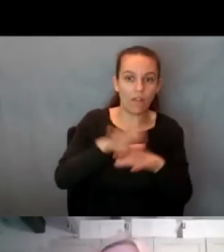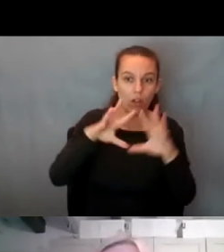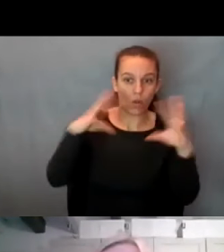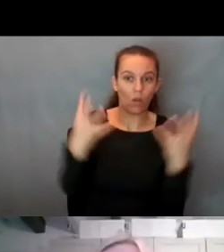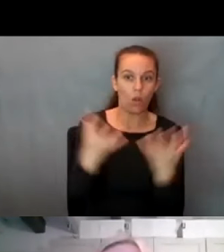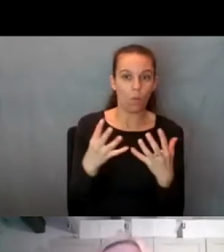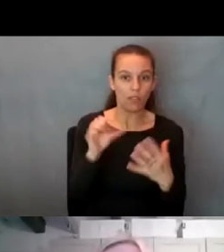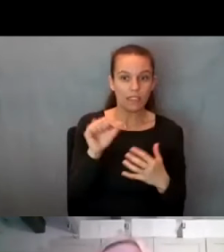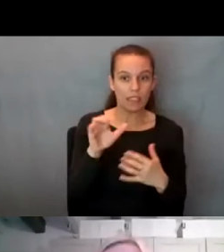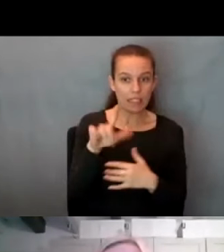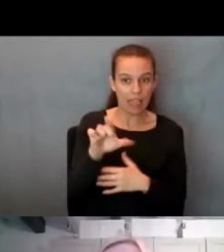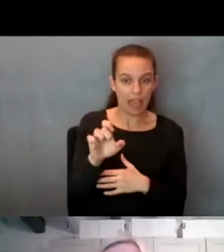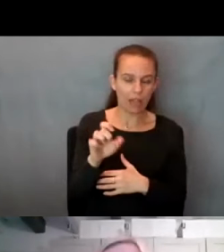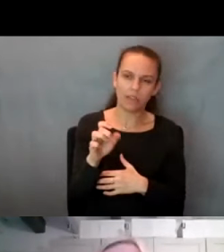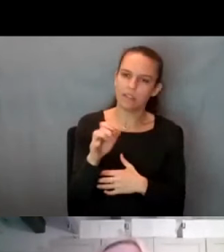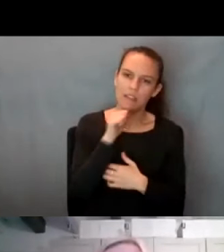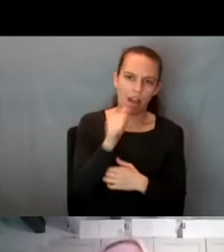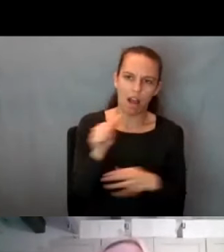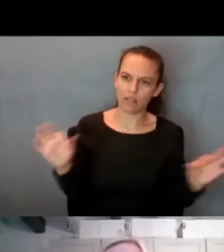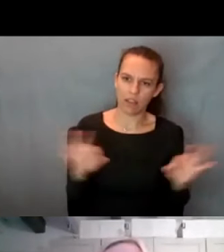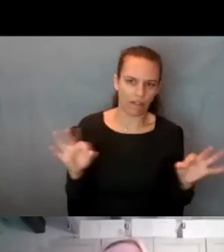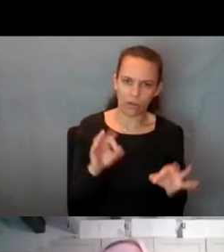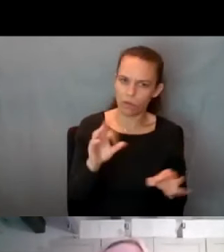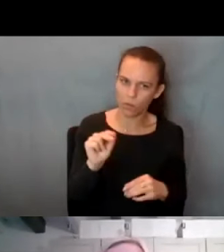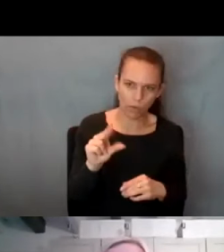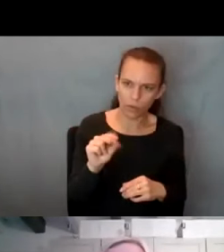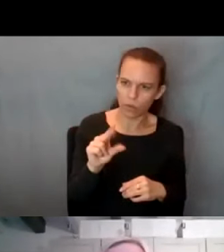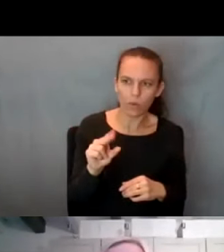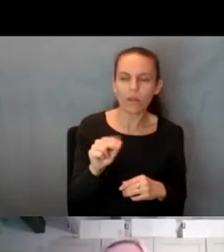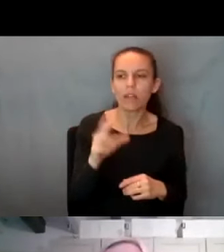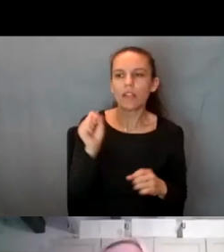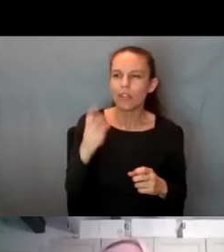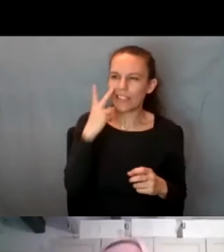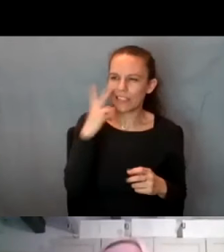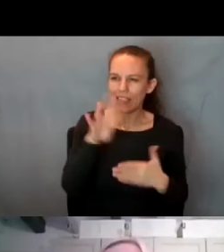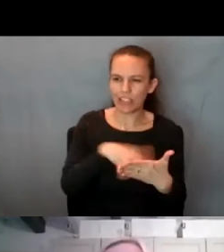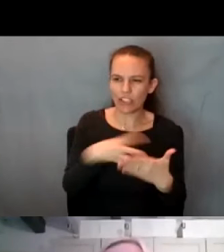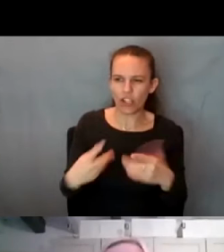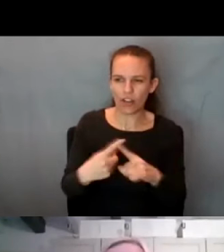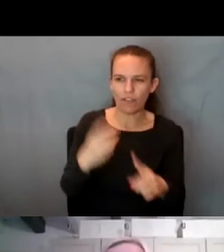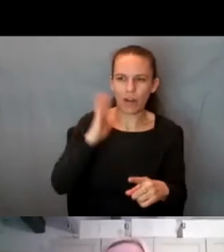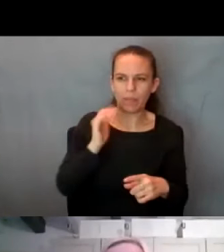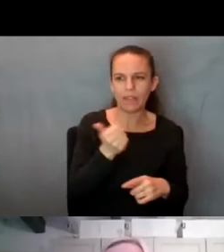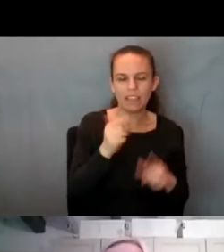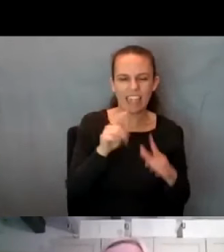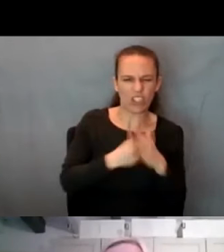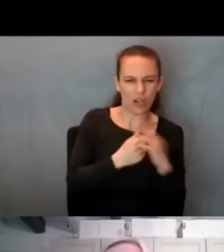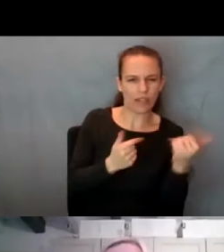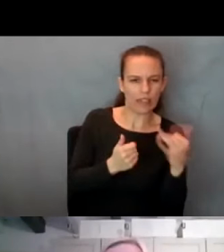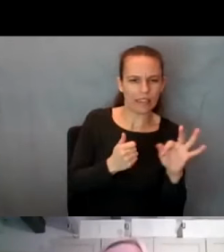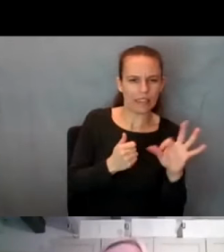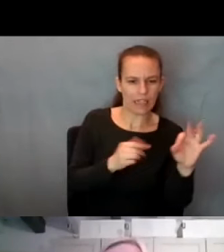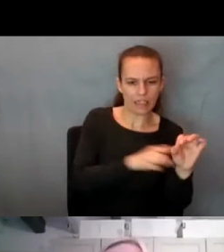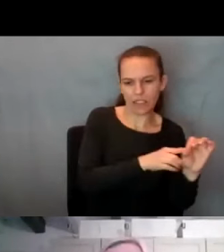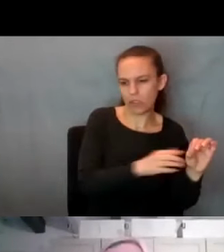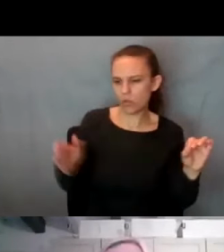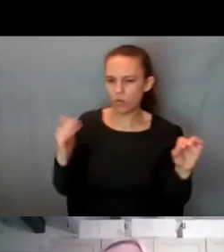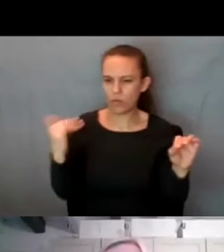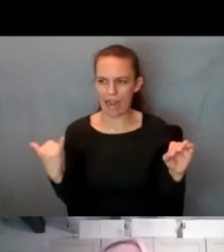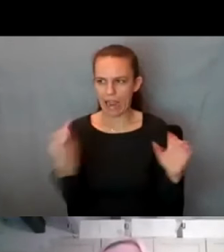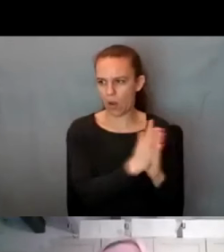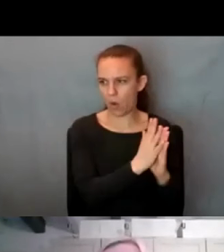underestimated. You can see that this is a chart from 1990 to now, with all the other vaccines